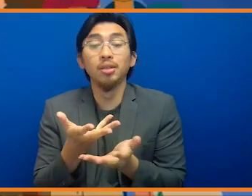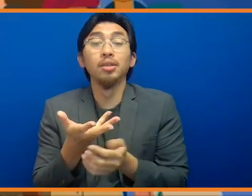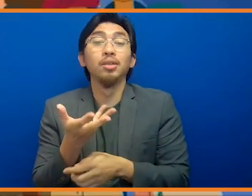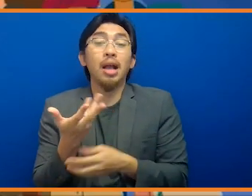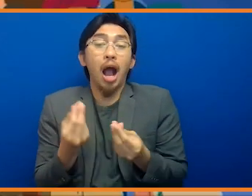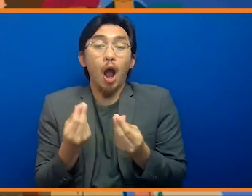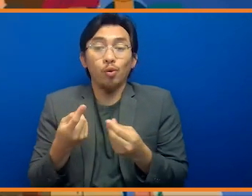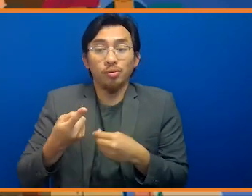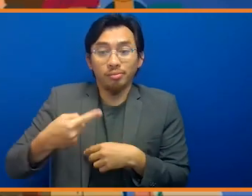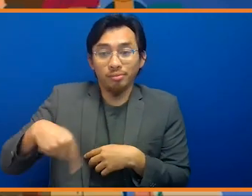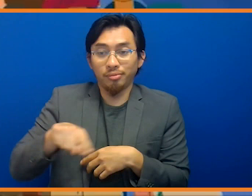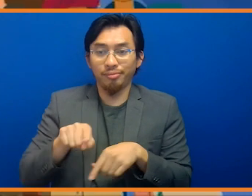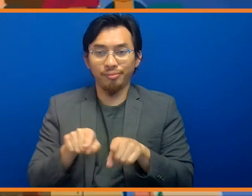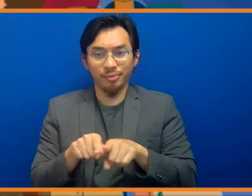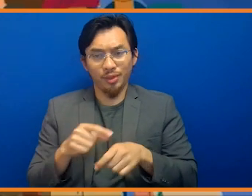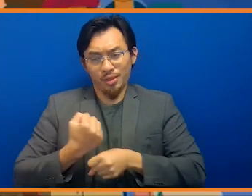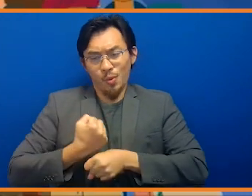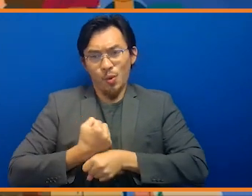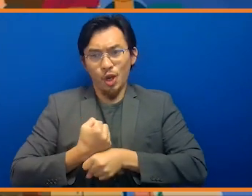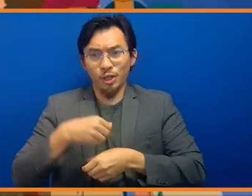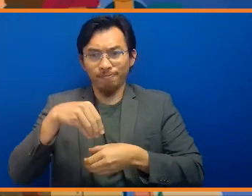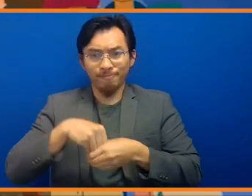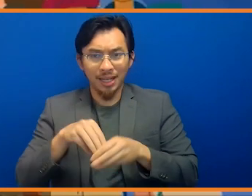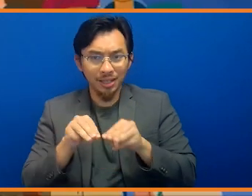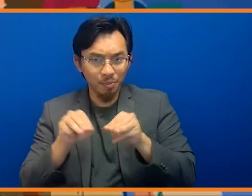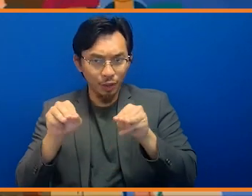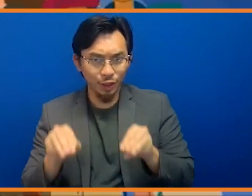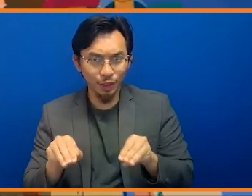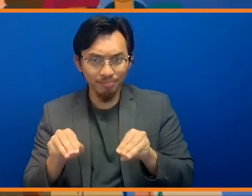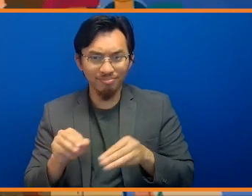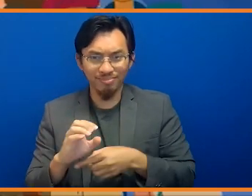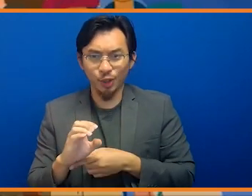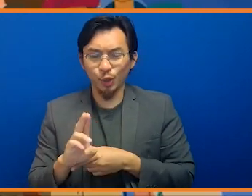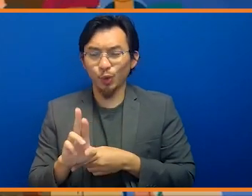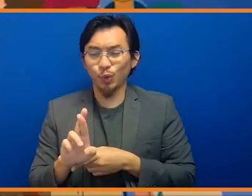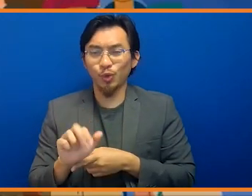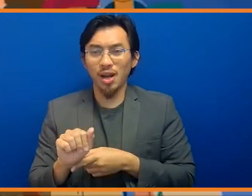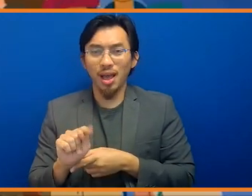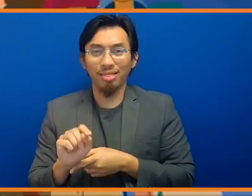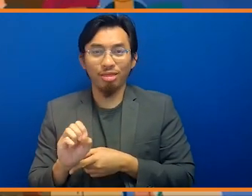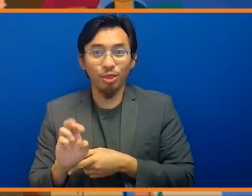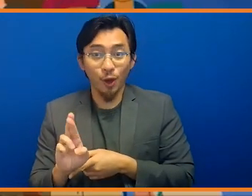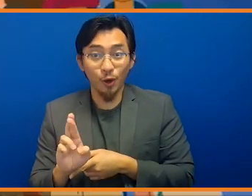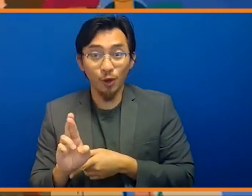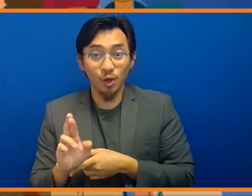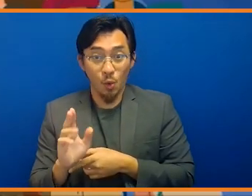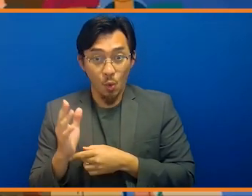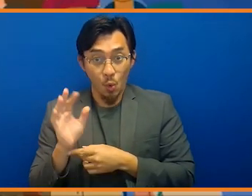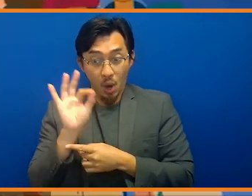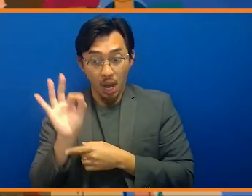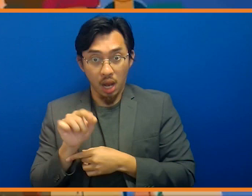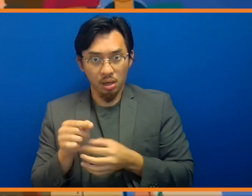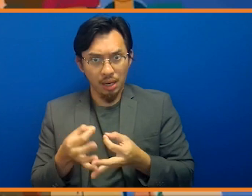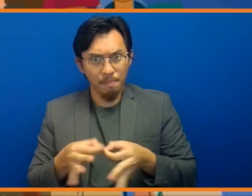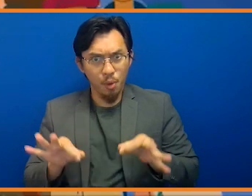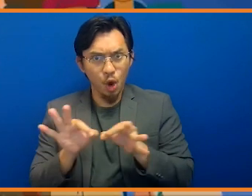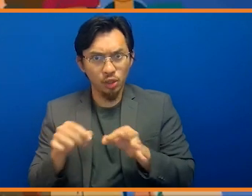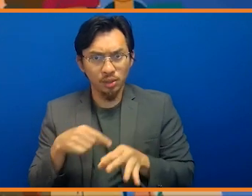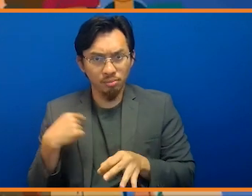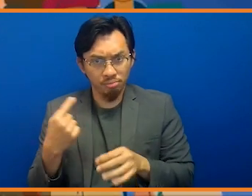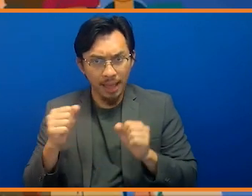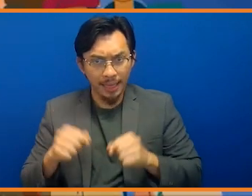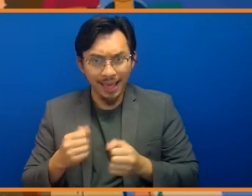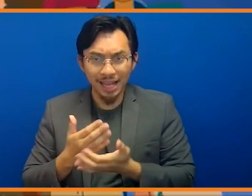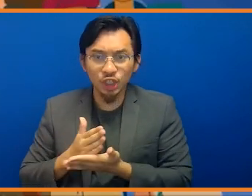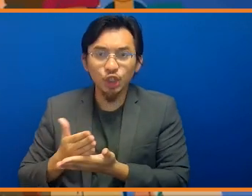can put ourselves as the curator of the museum, because that is the most important part, where we can share